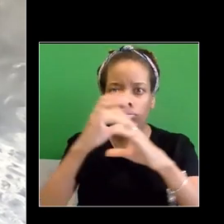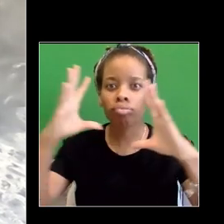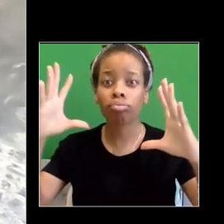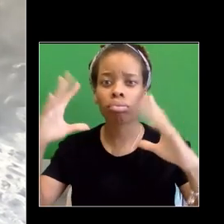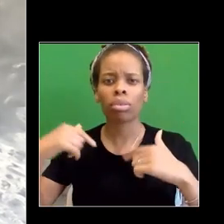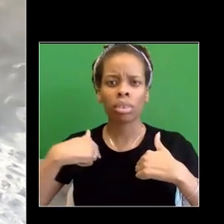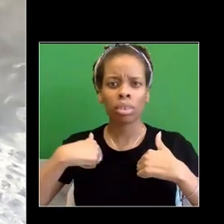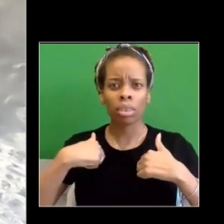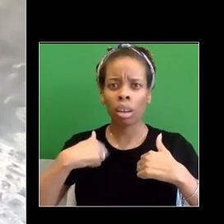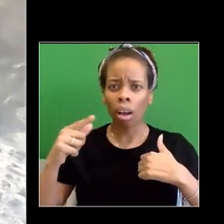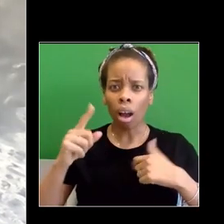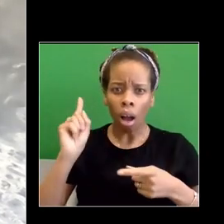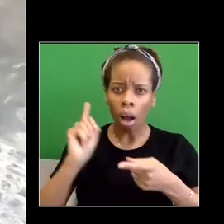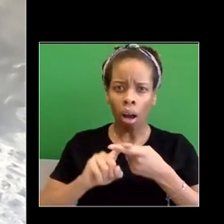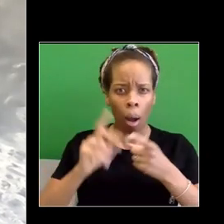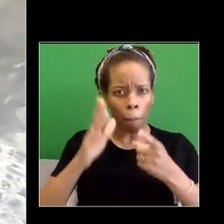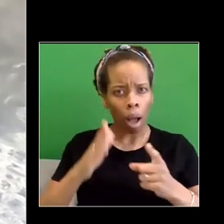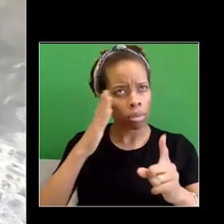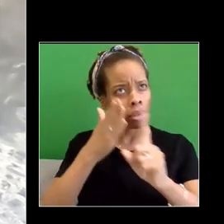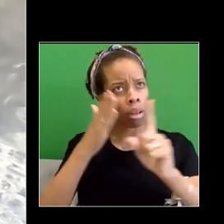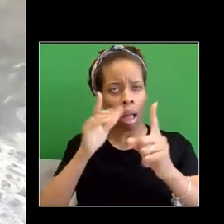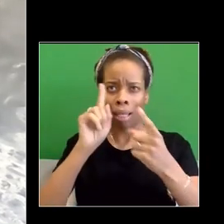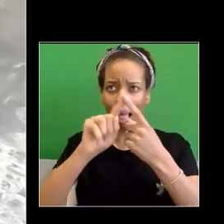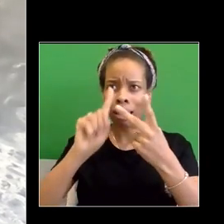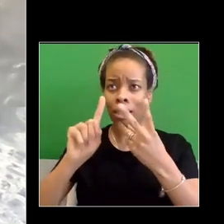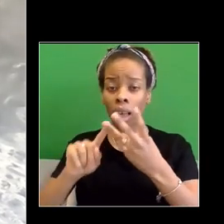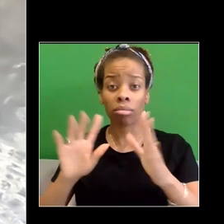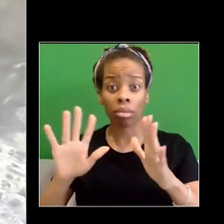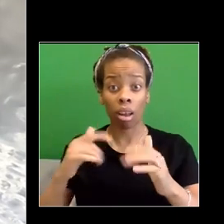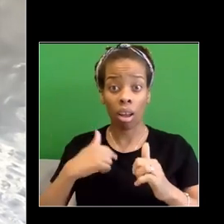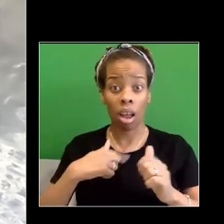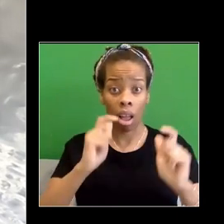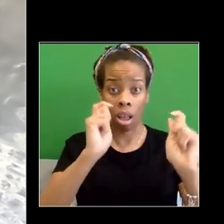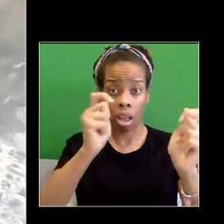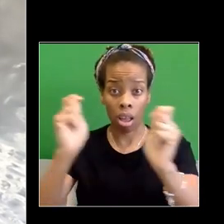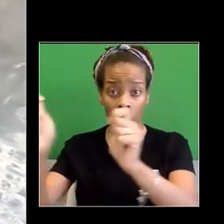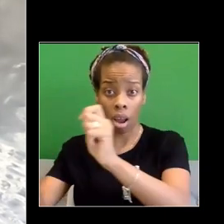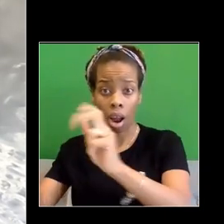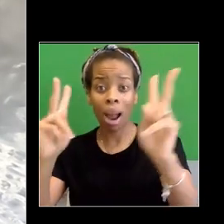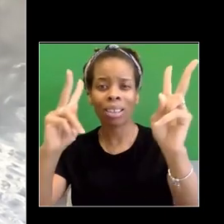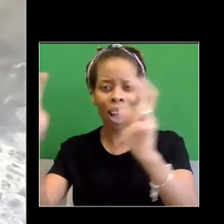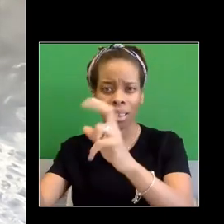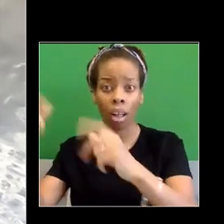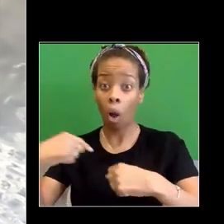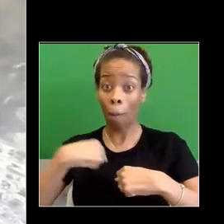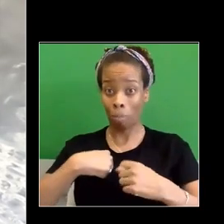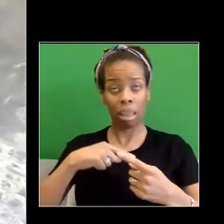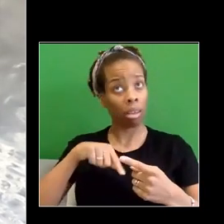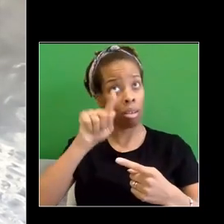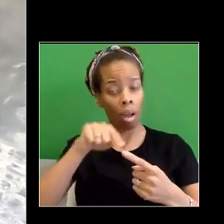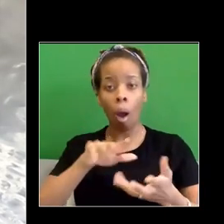prescriptive about what that is, because every title has a resonance for me and has a coding for me